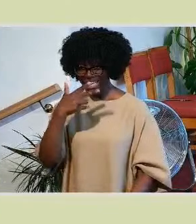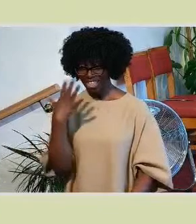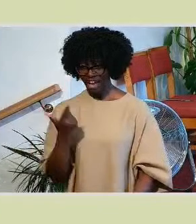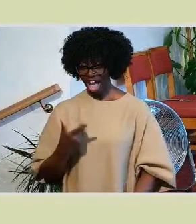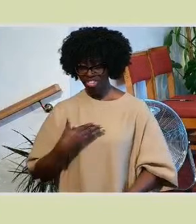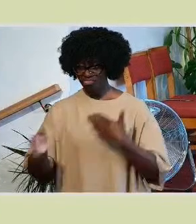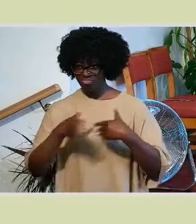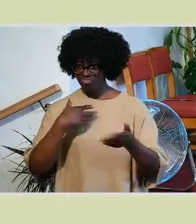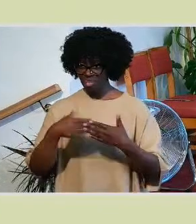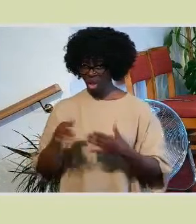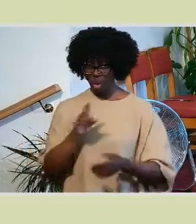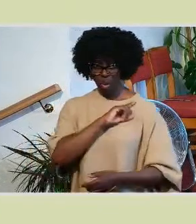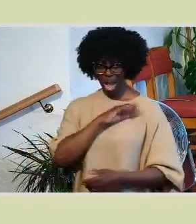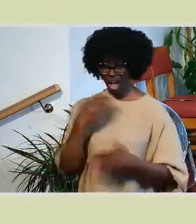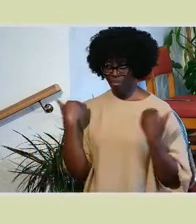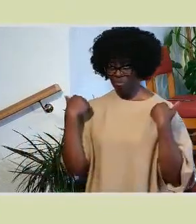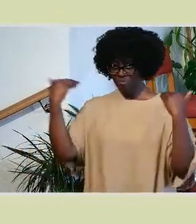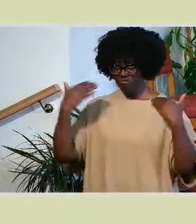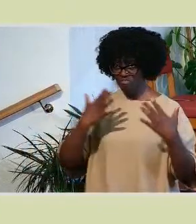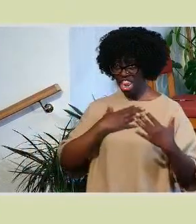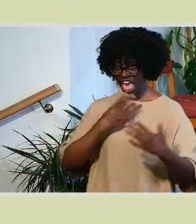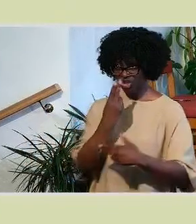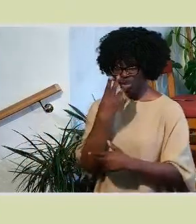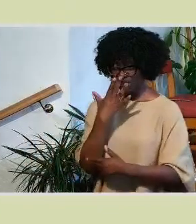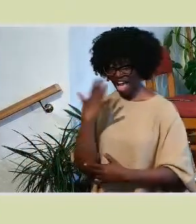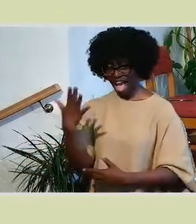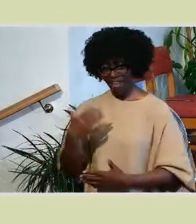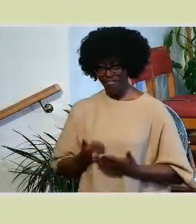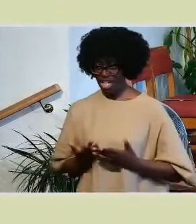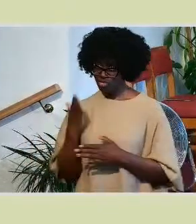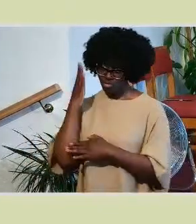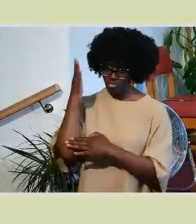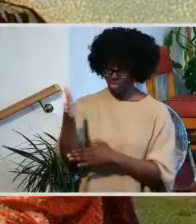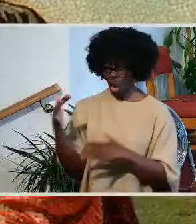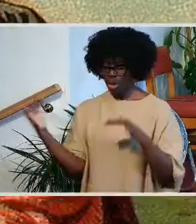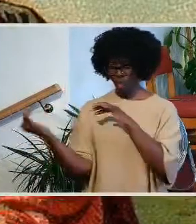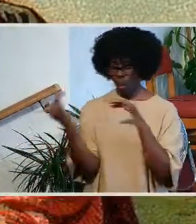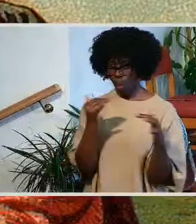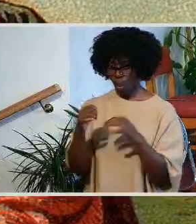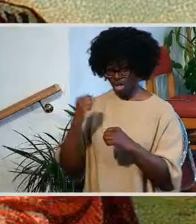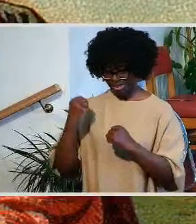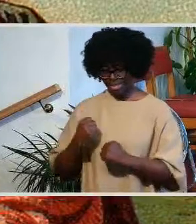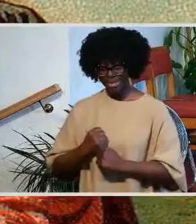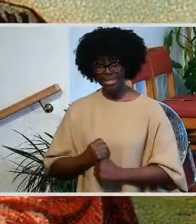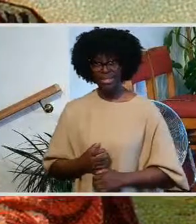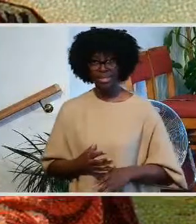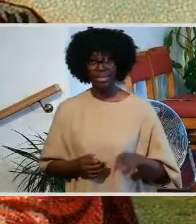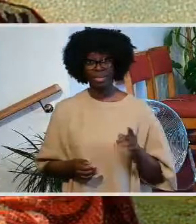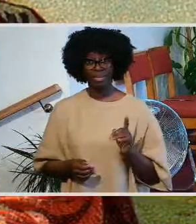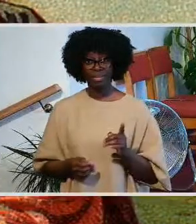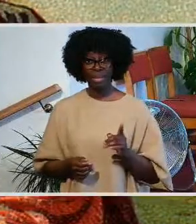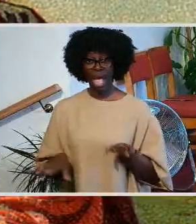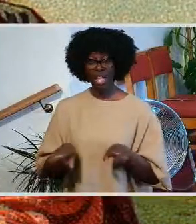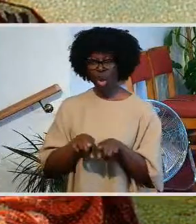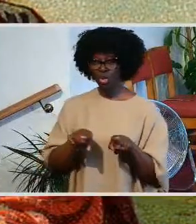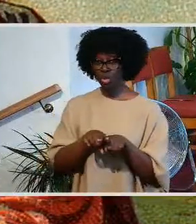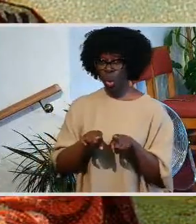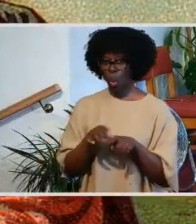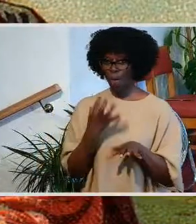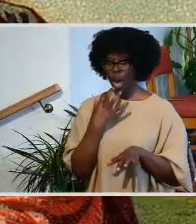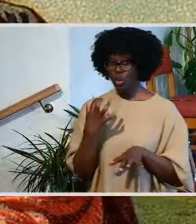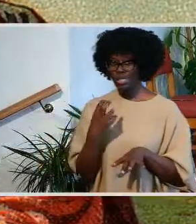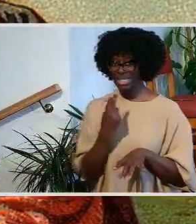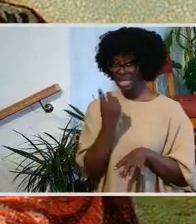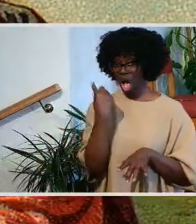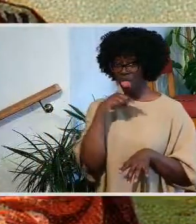project." And he went at 85 to do that. And we also have, of course, Moses, who, when